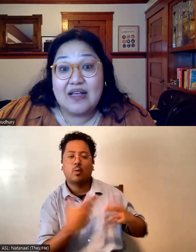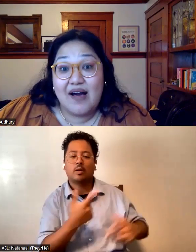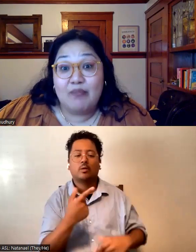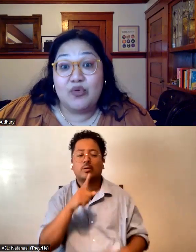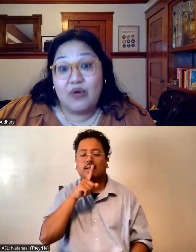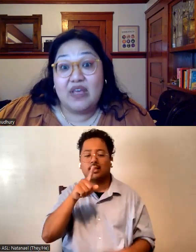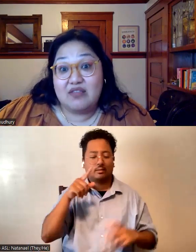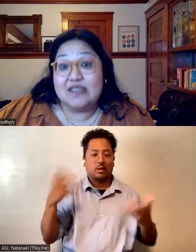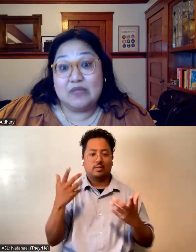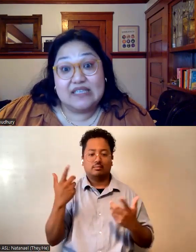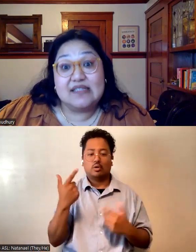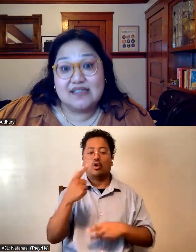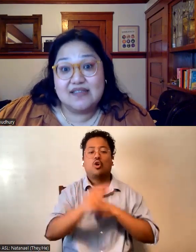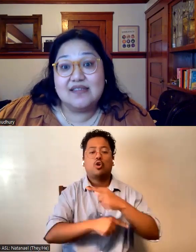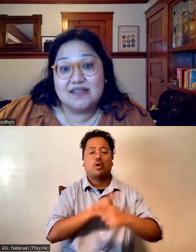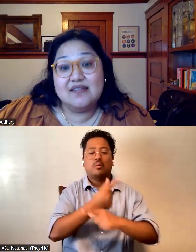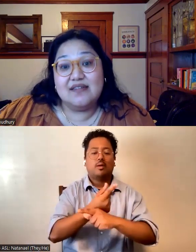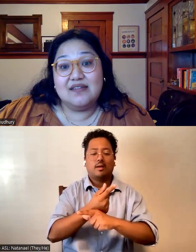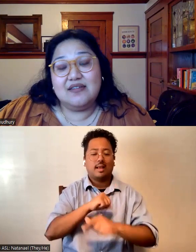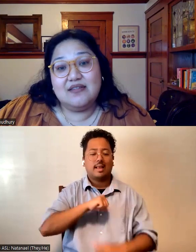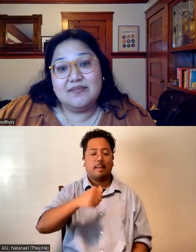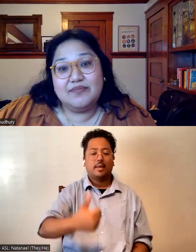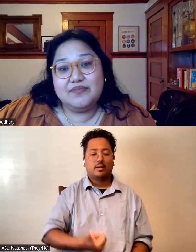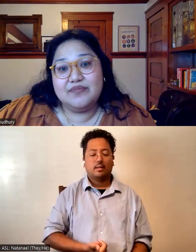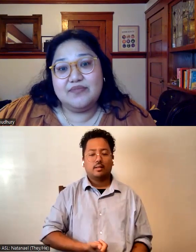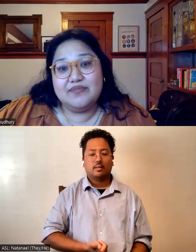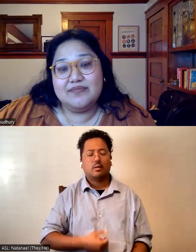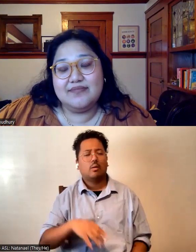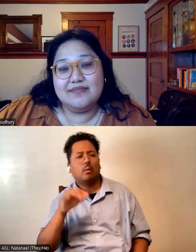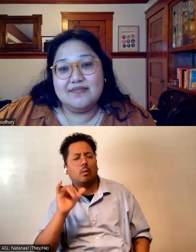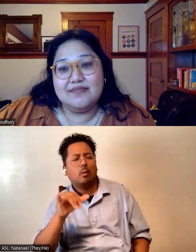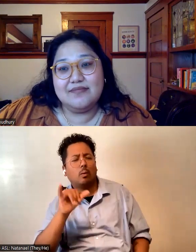capital growing in these places. Mm.